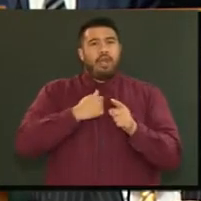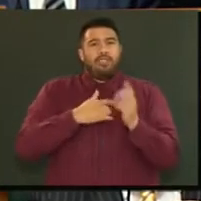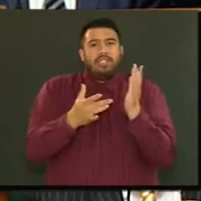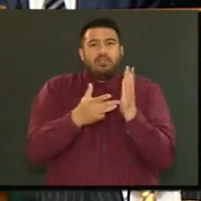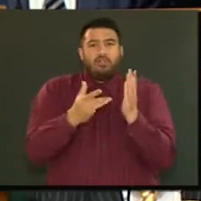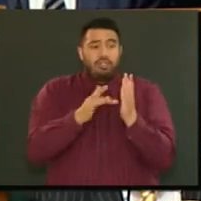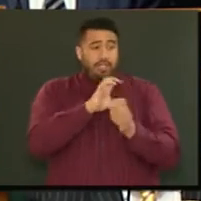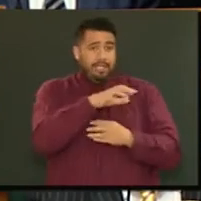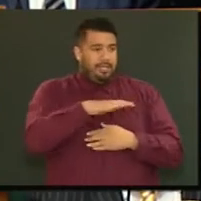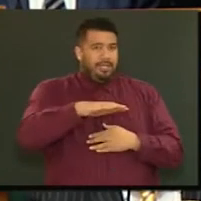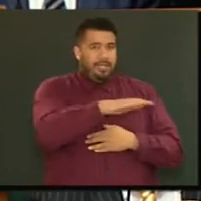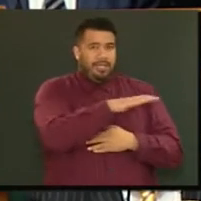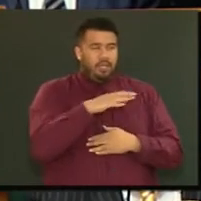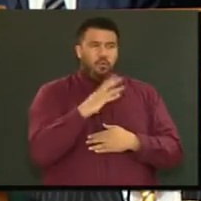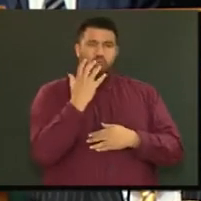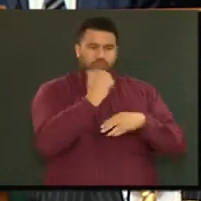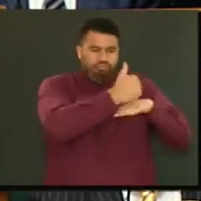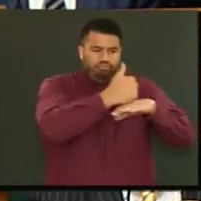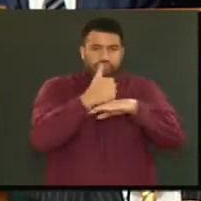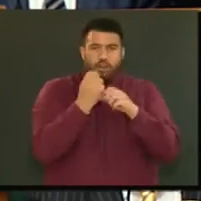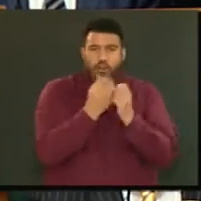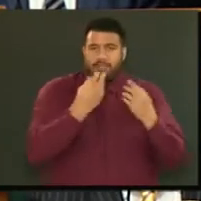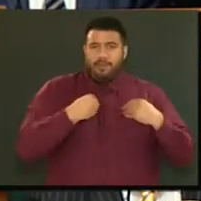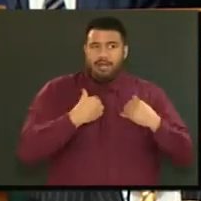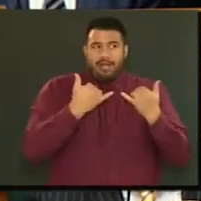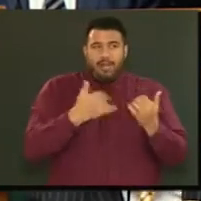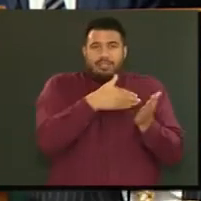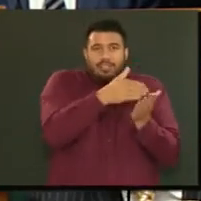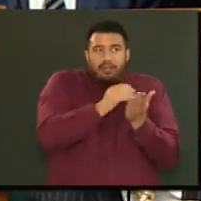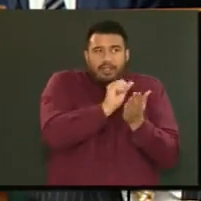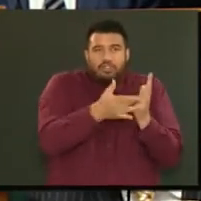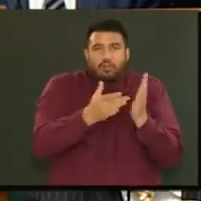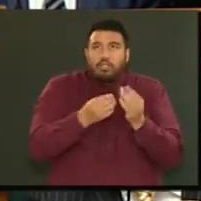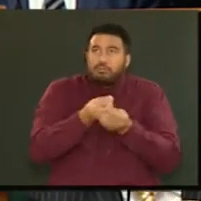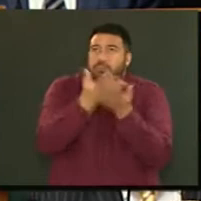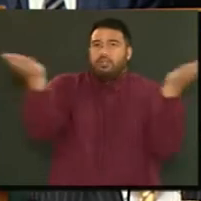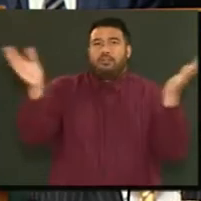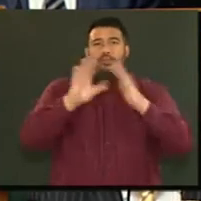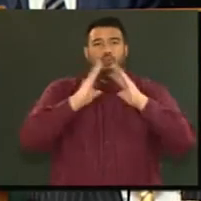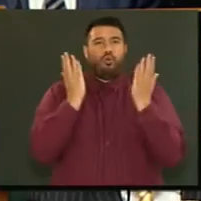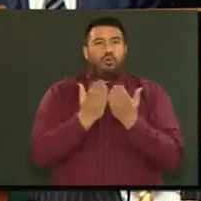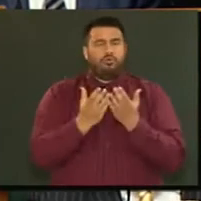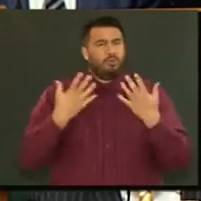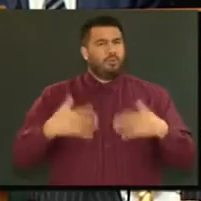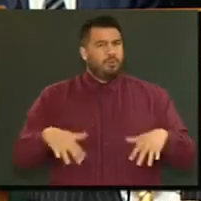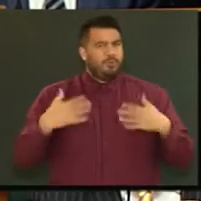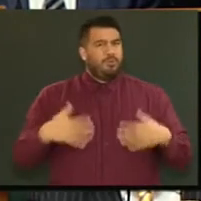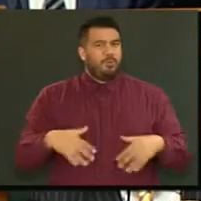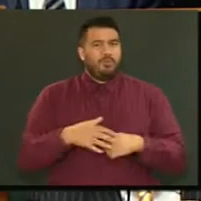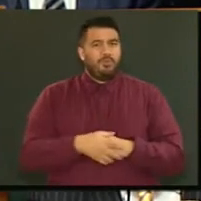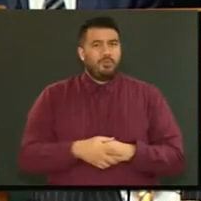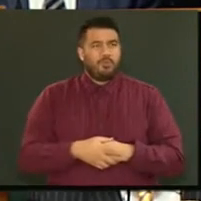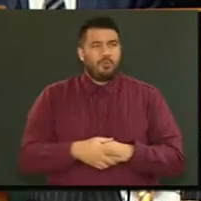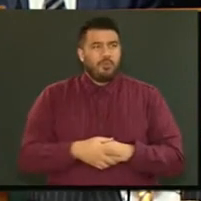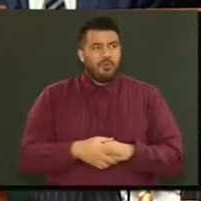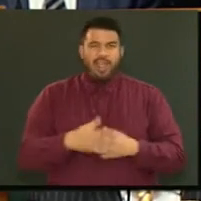hundreds and hundreds of competitive Kiwi companies selling their amazing technologies all over the globe. This is our